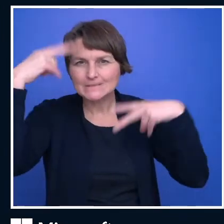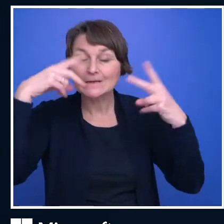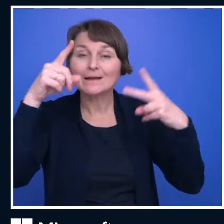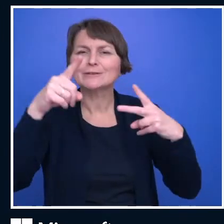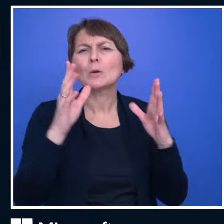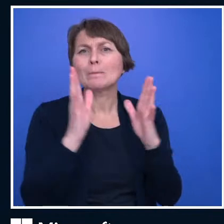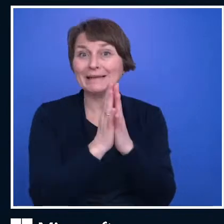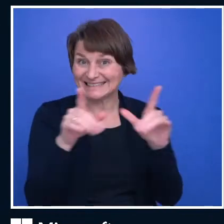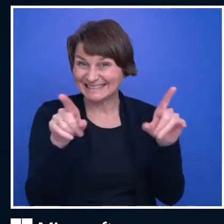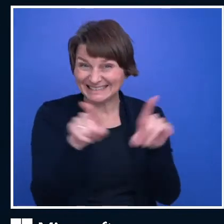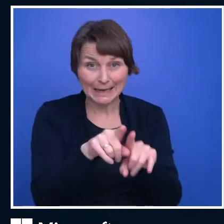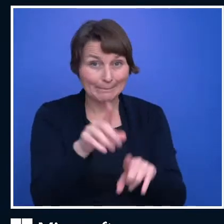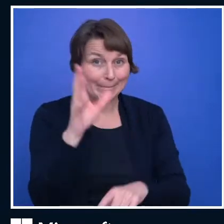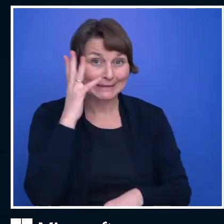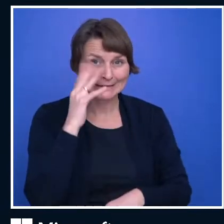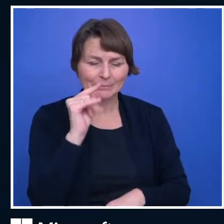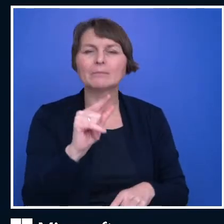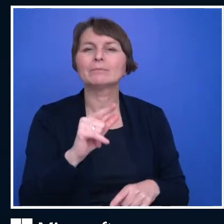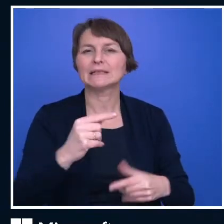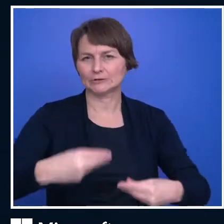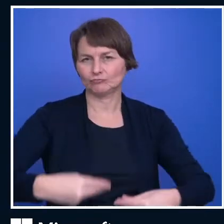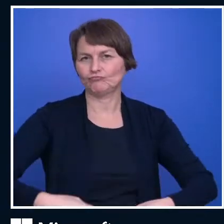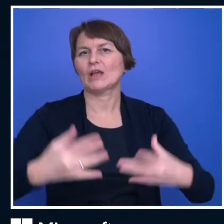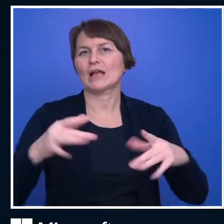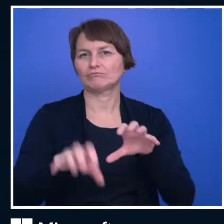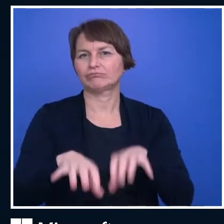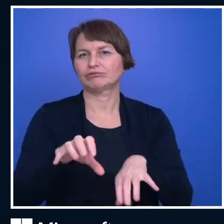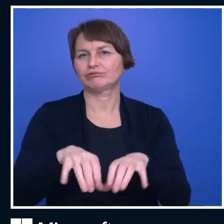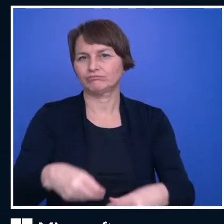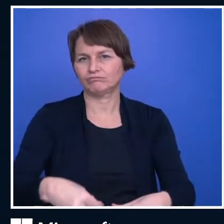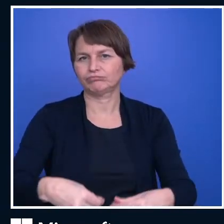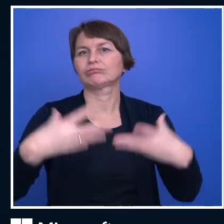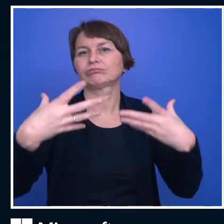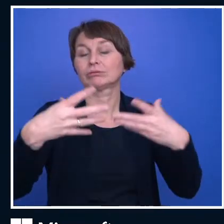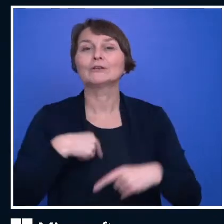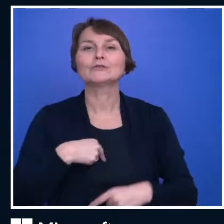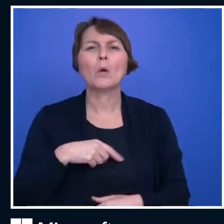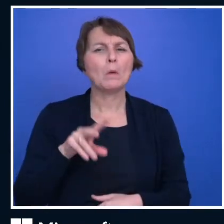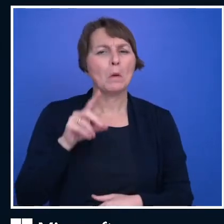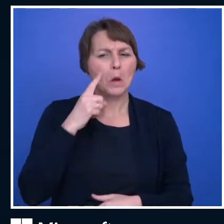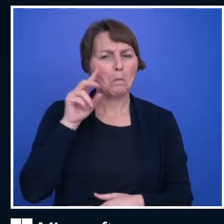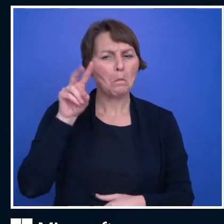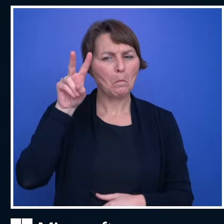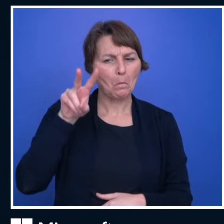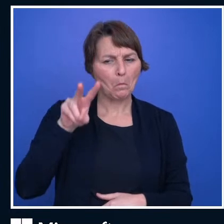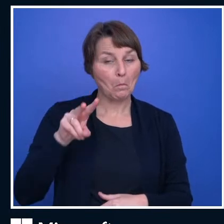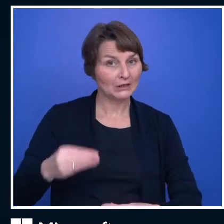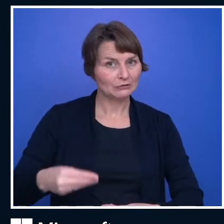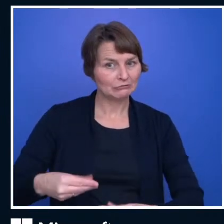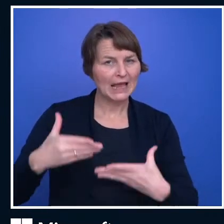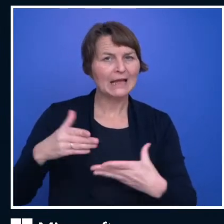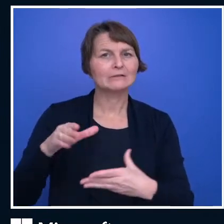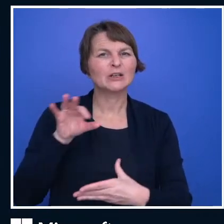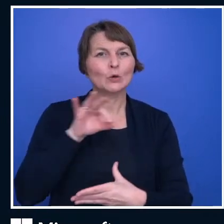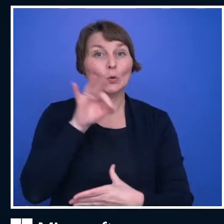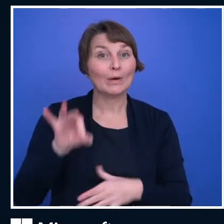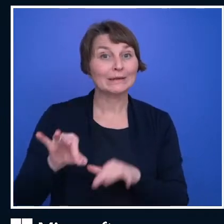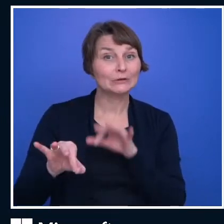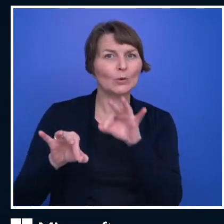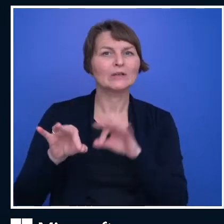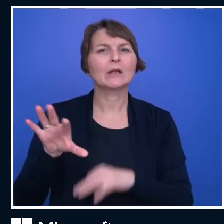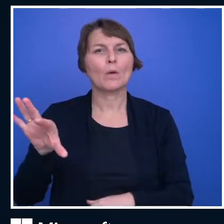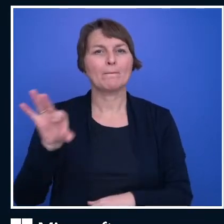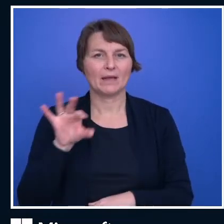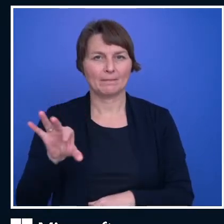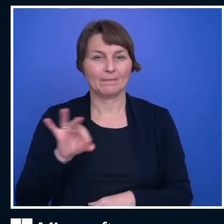yes. And we will be taking questions from the chat. If we run out of time, I will be personally going through the